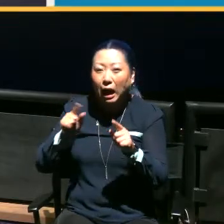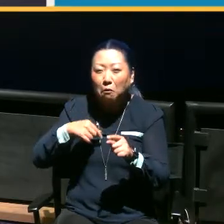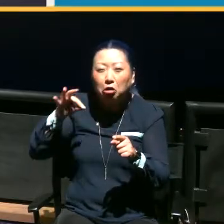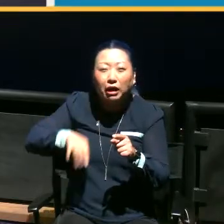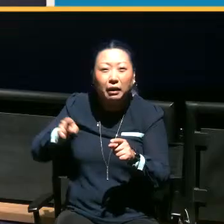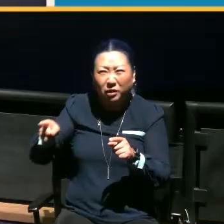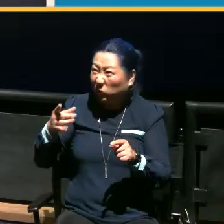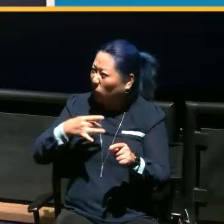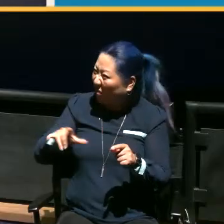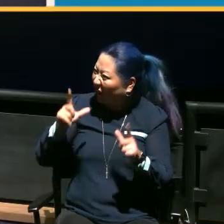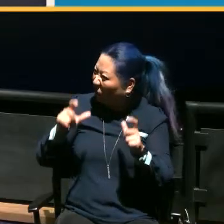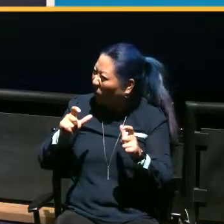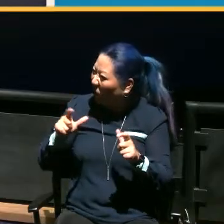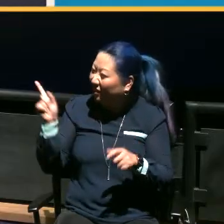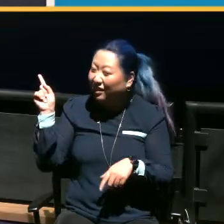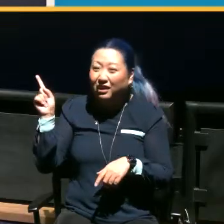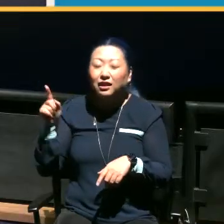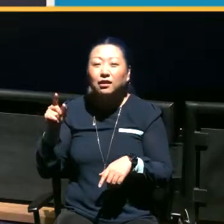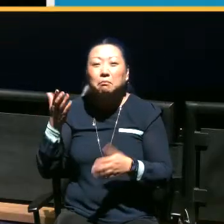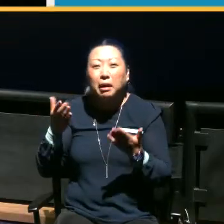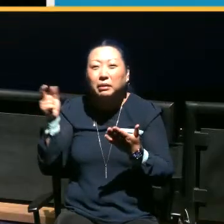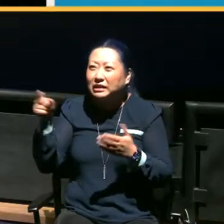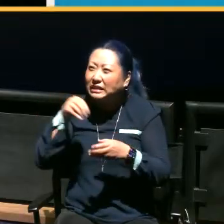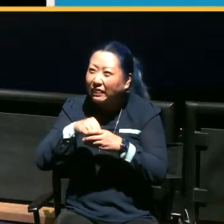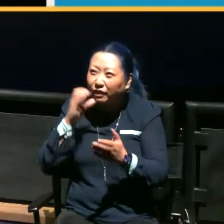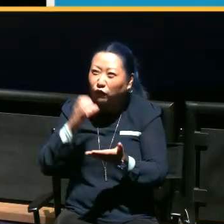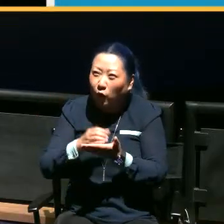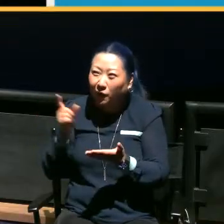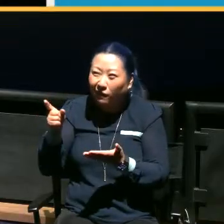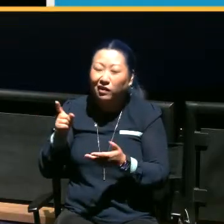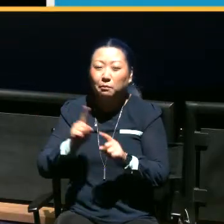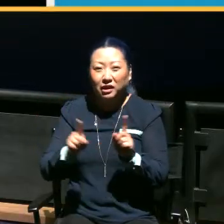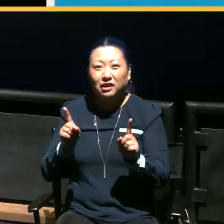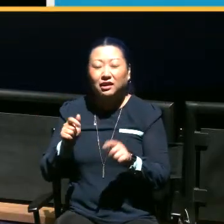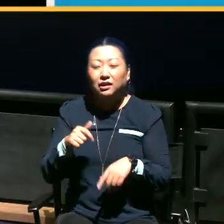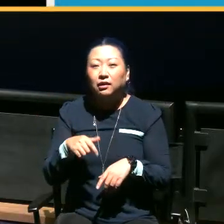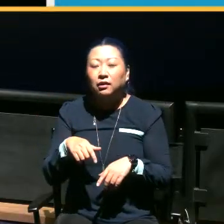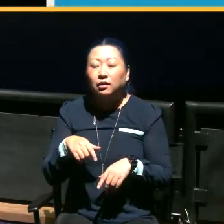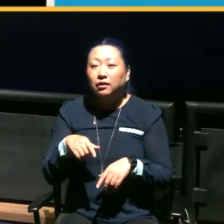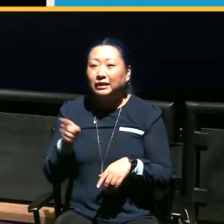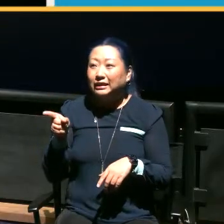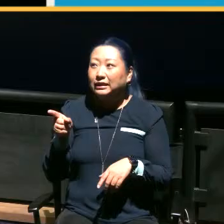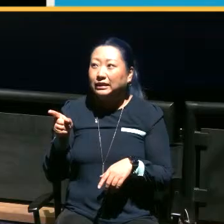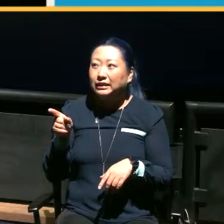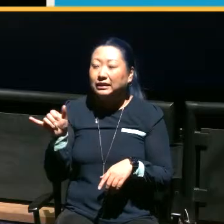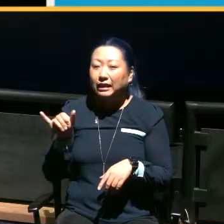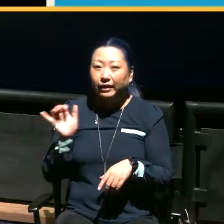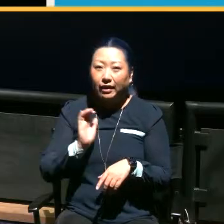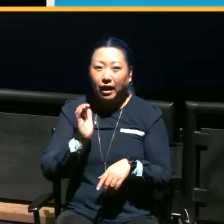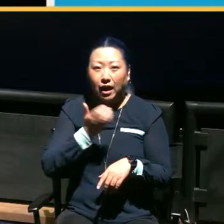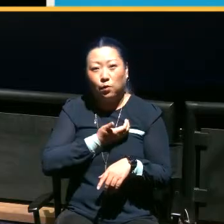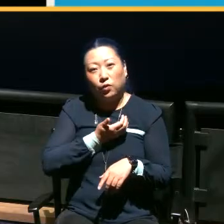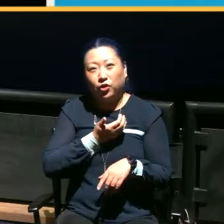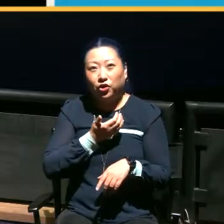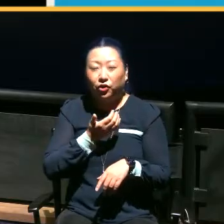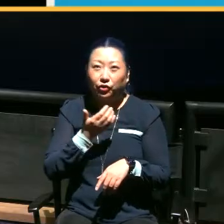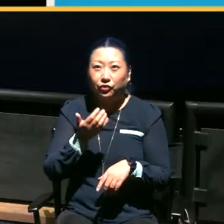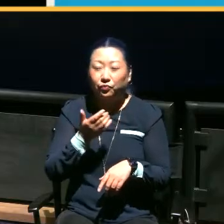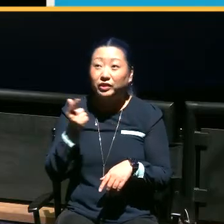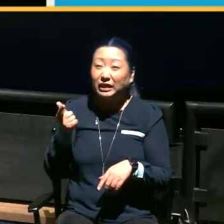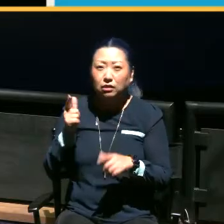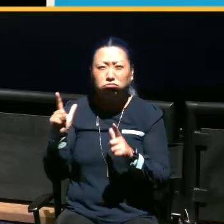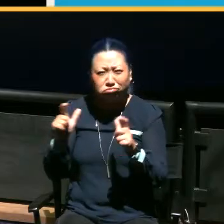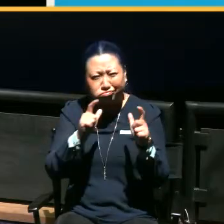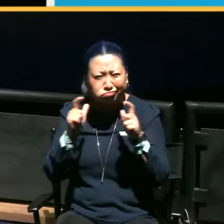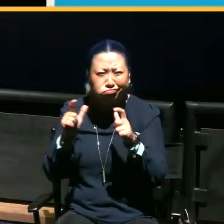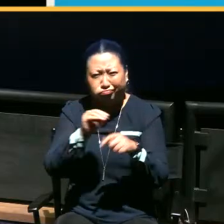Okay, Michael, he was our. You might be in this photo, Mike. Michael was he was kind of like our. He took